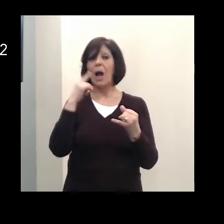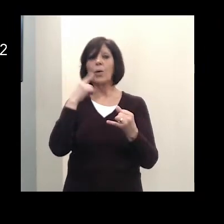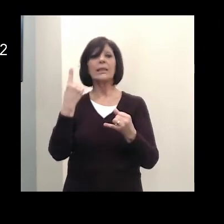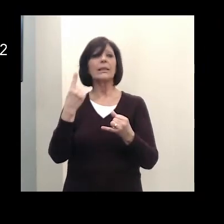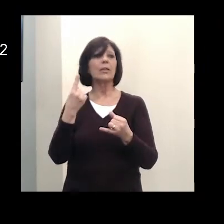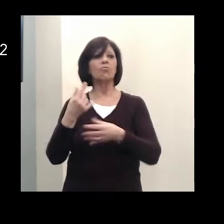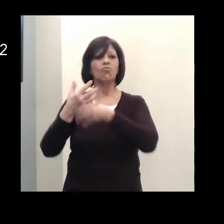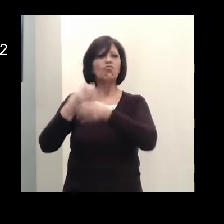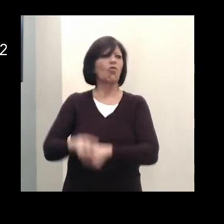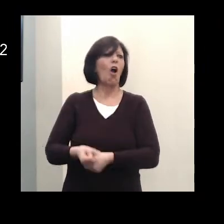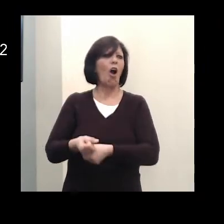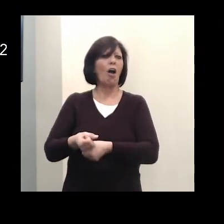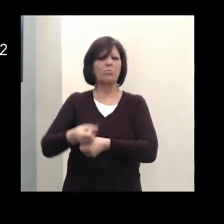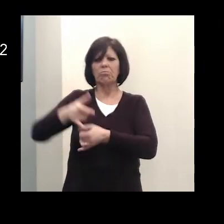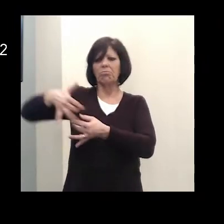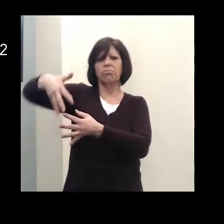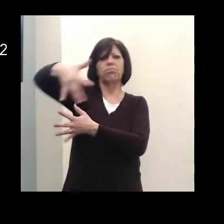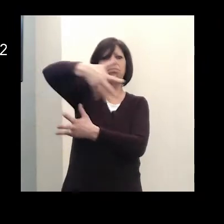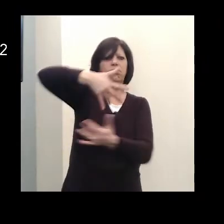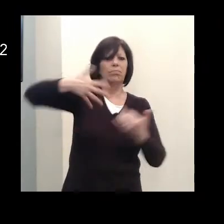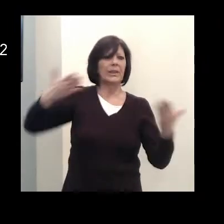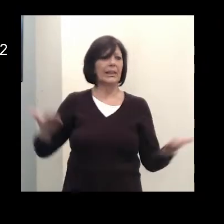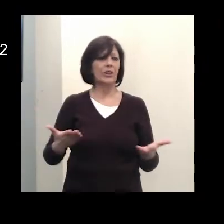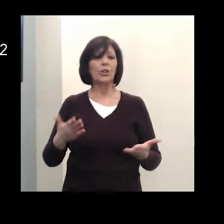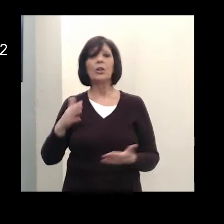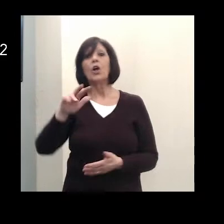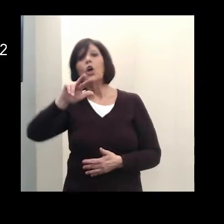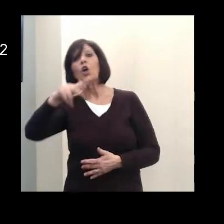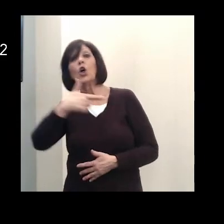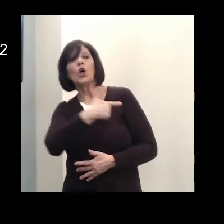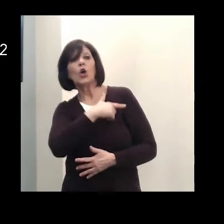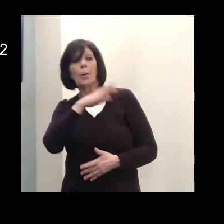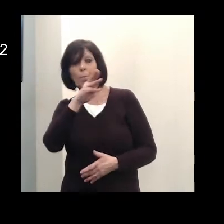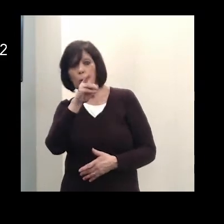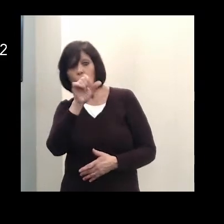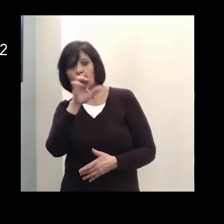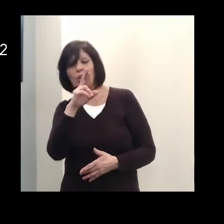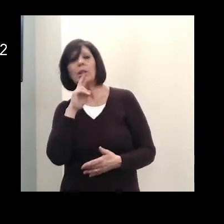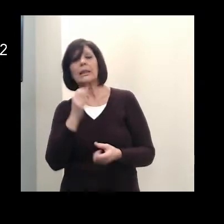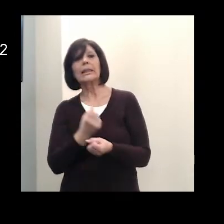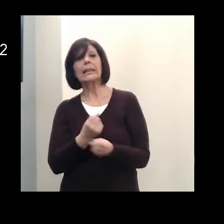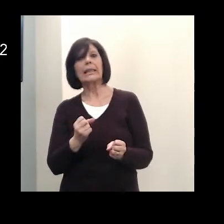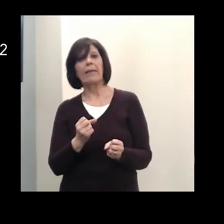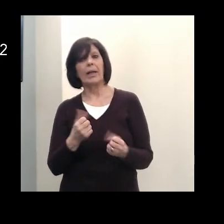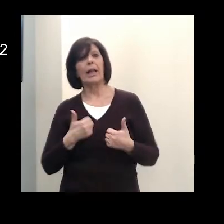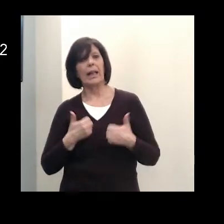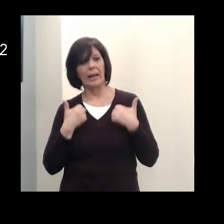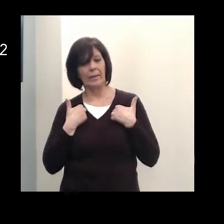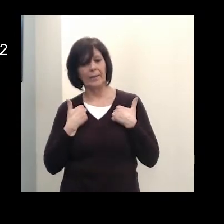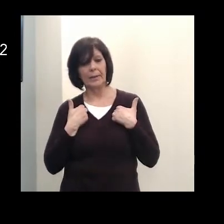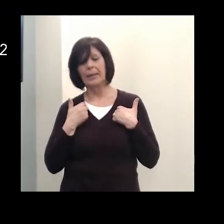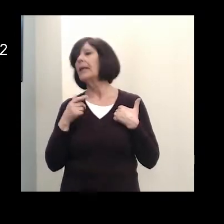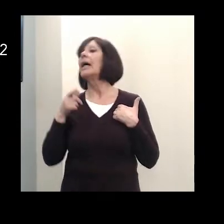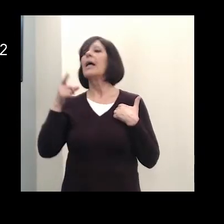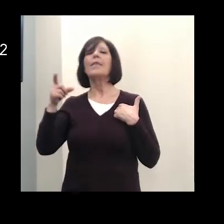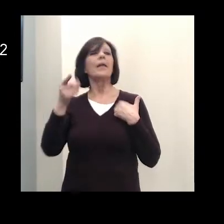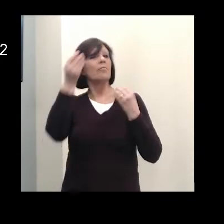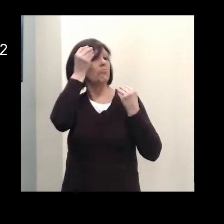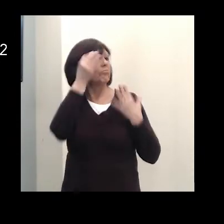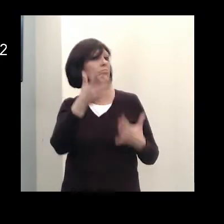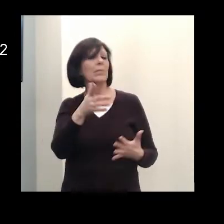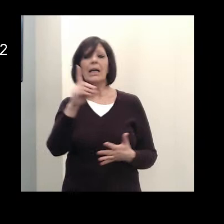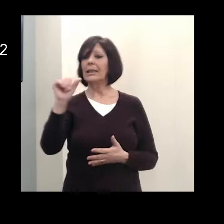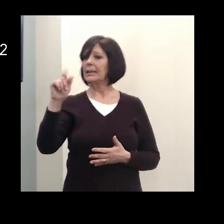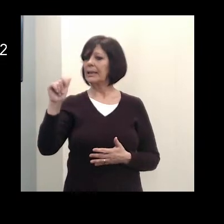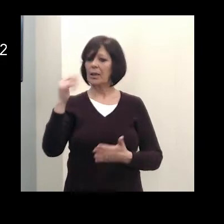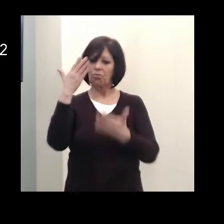variant in our community, boosters save lives. Their data that the county executive just presented, their data that were